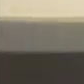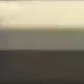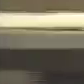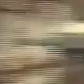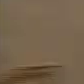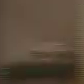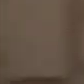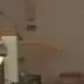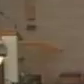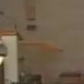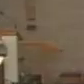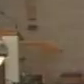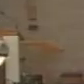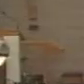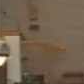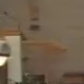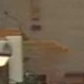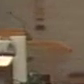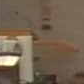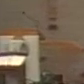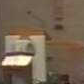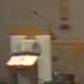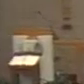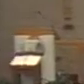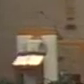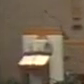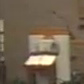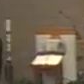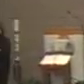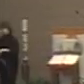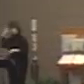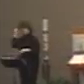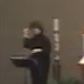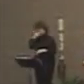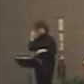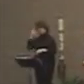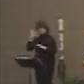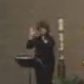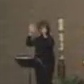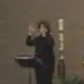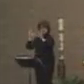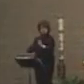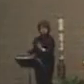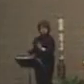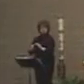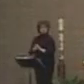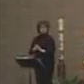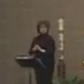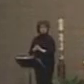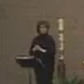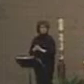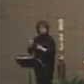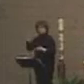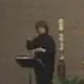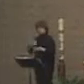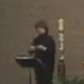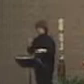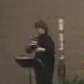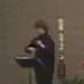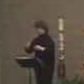least, but it's a brilliant, brilliant mosaic. Some people describe it as